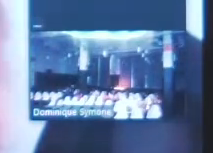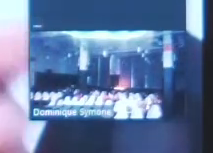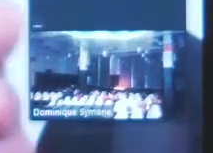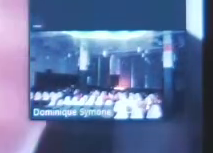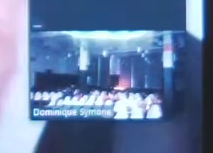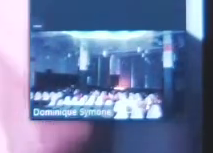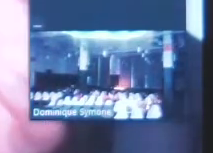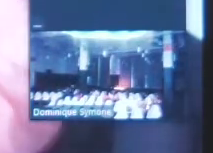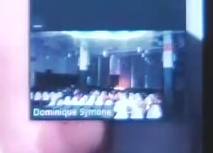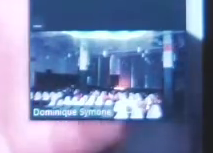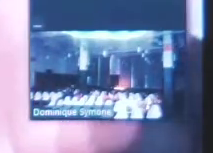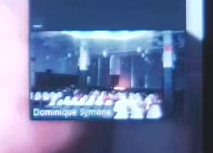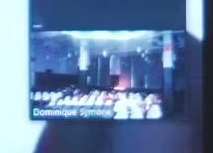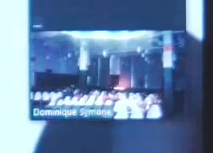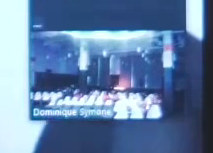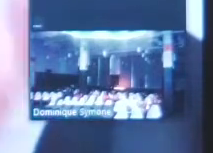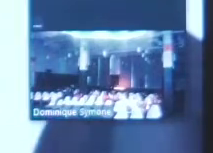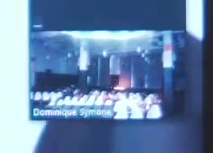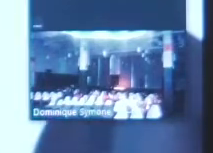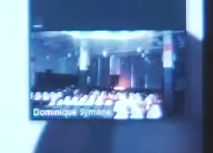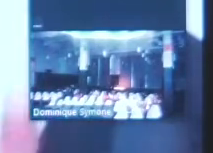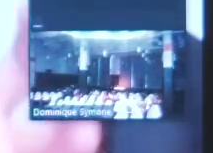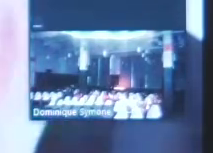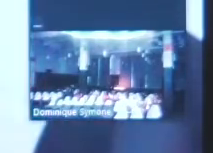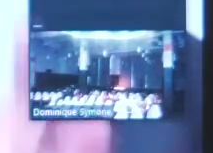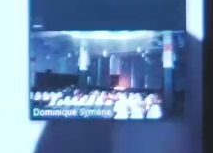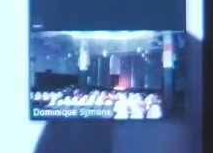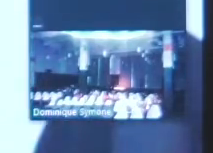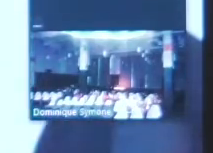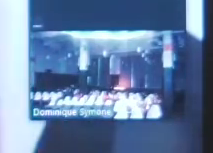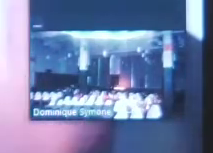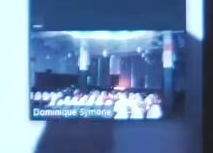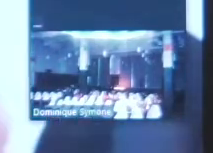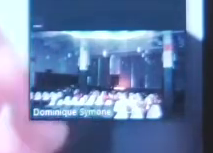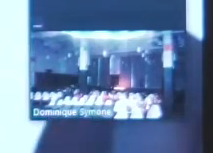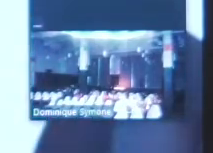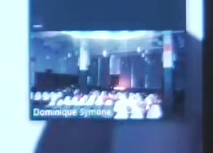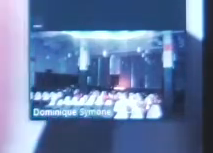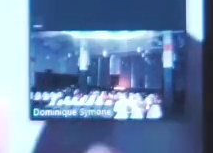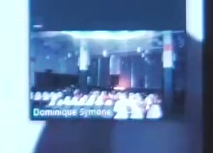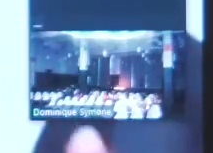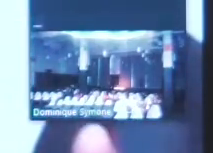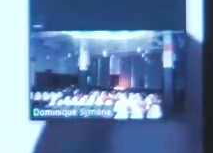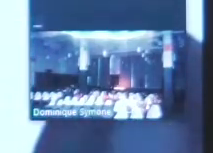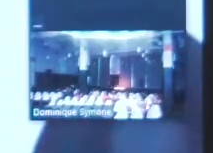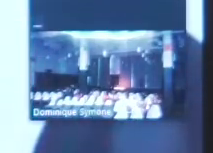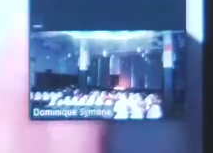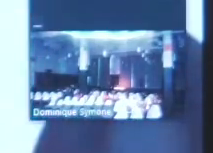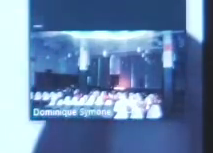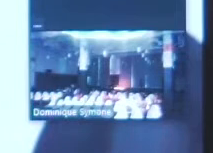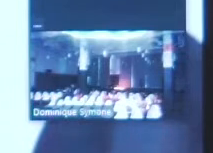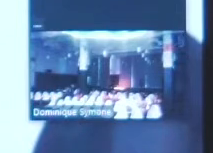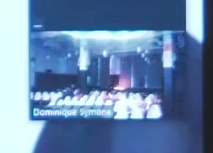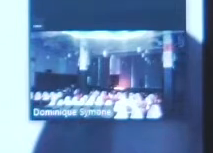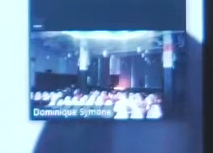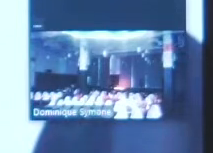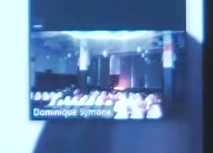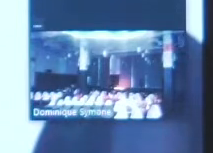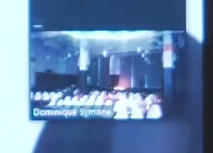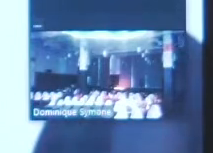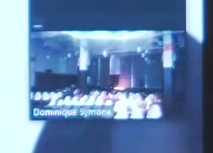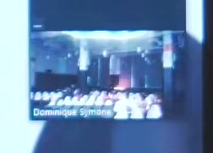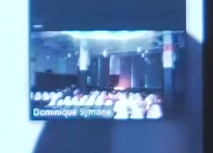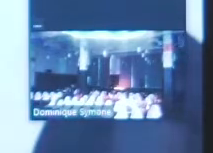the benefit of featuring him in this role and then thus giving him the opportunity to have a larger